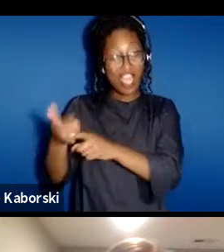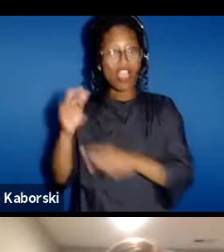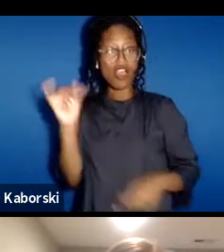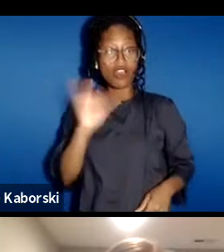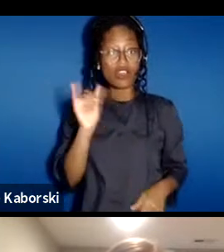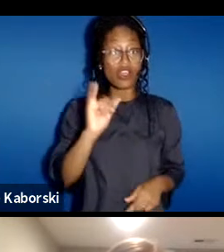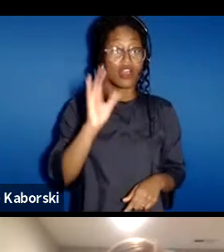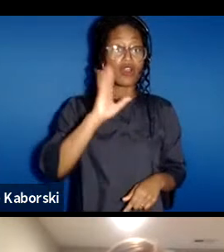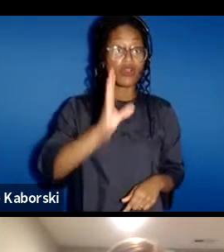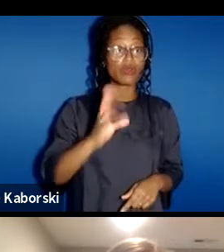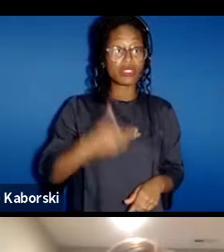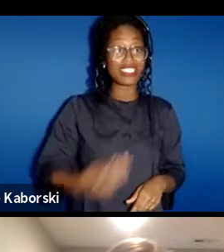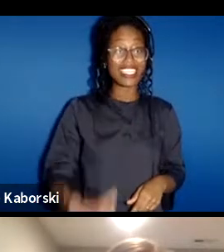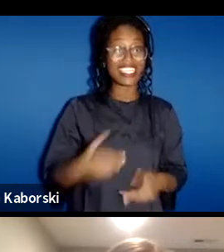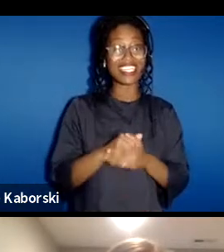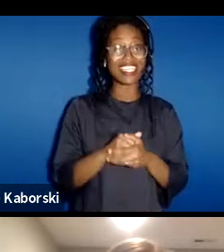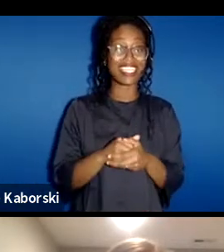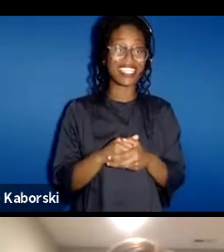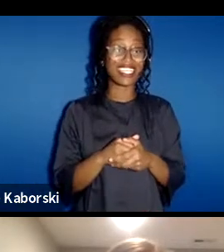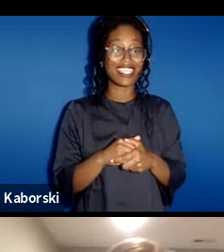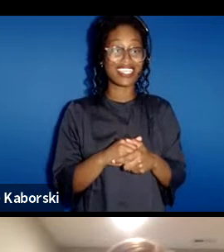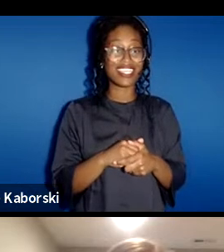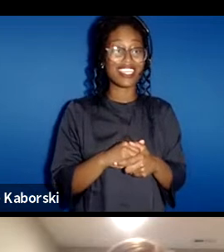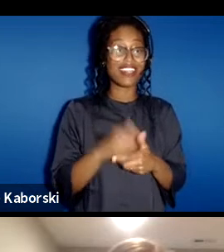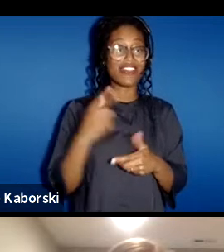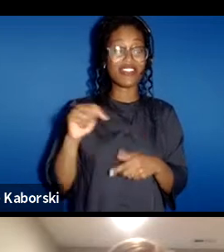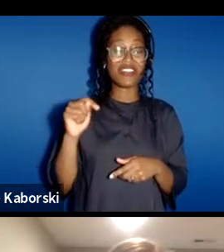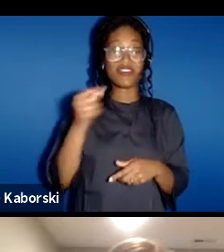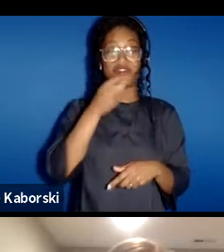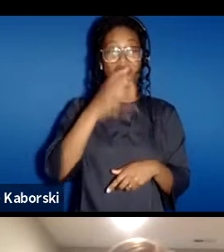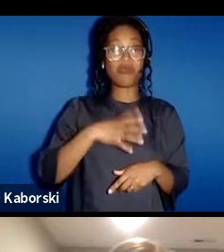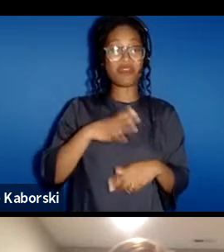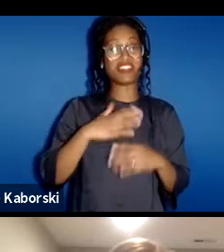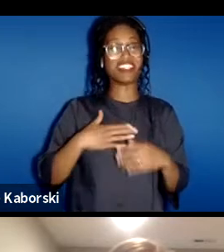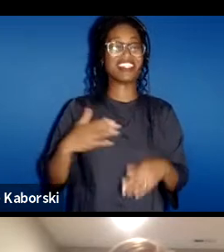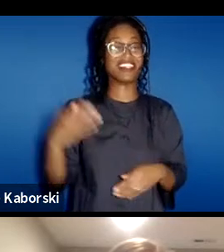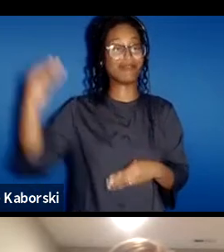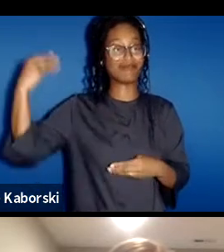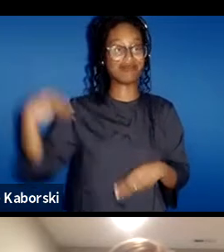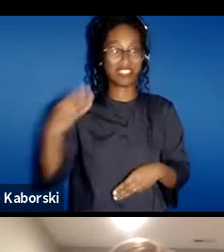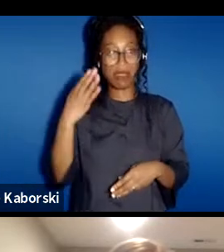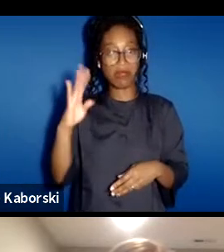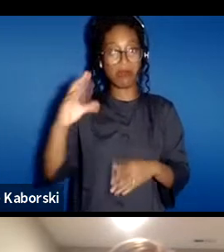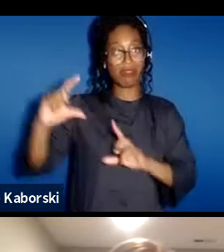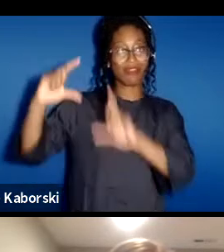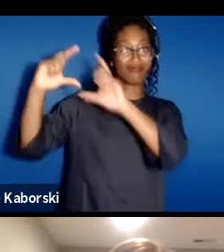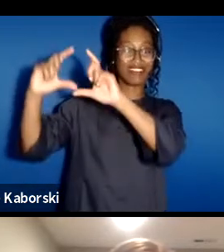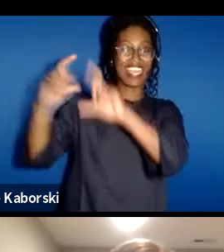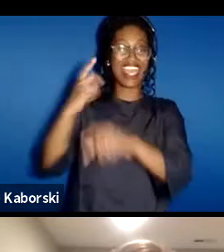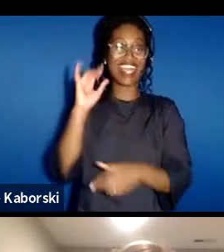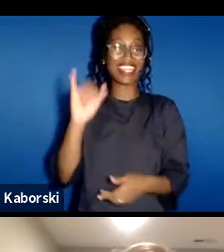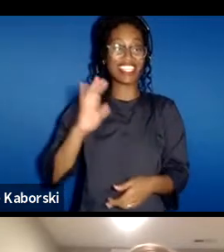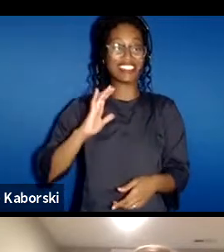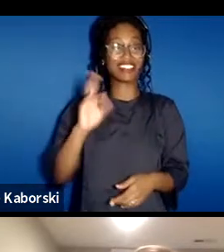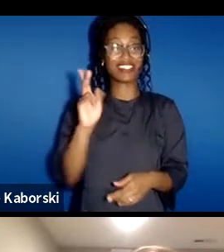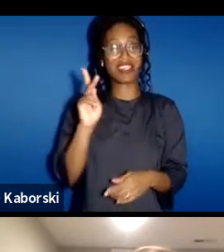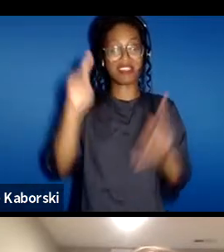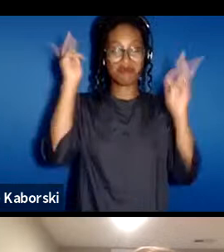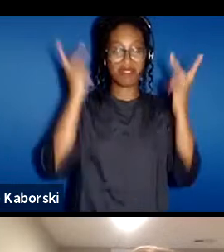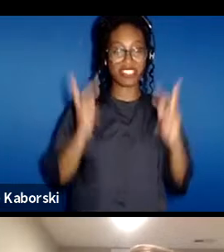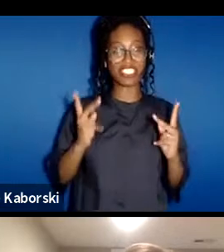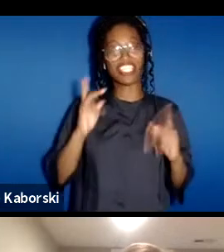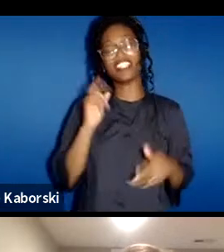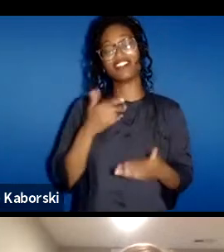also going to introduce the woman on the blue background up in the corner. That's Kaborski.